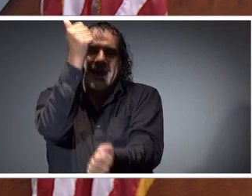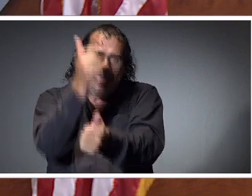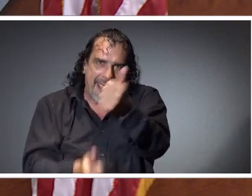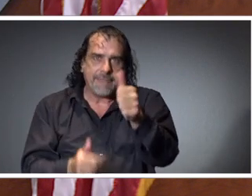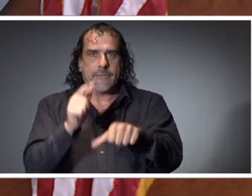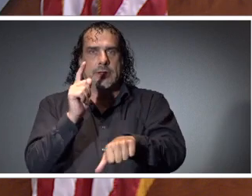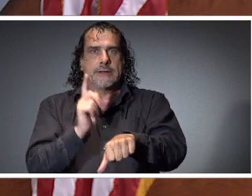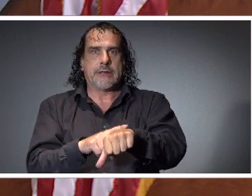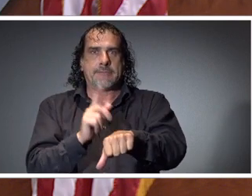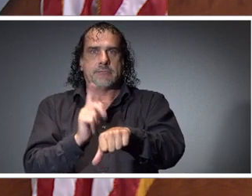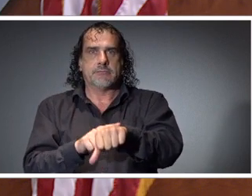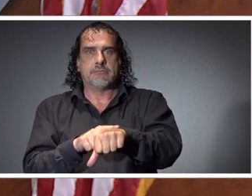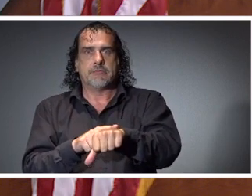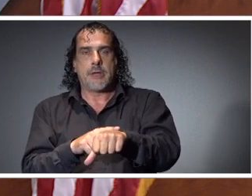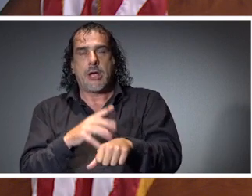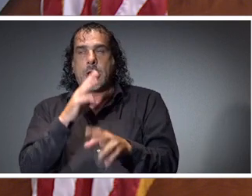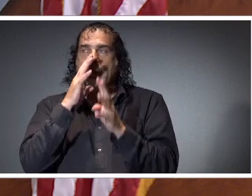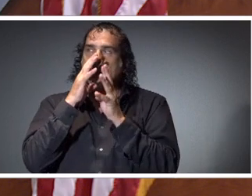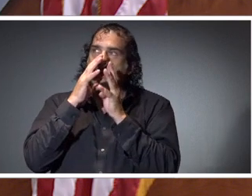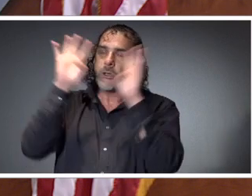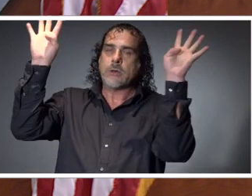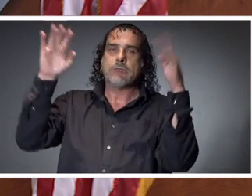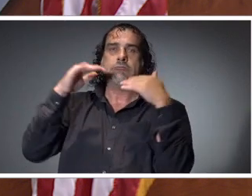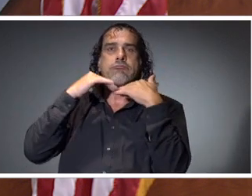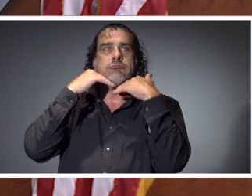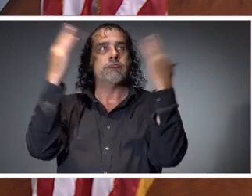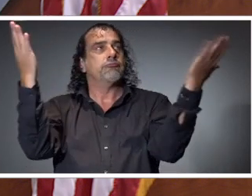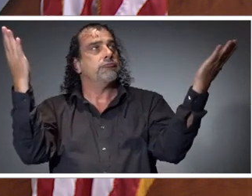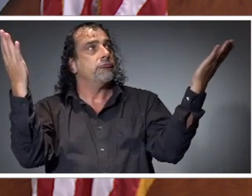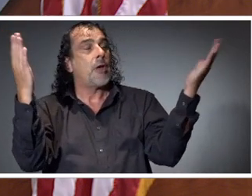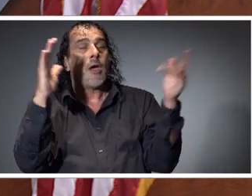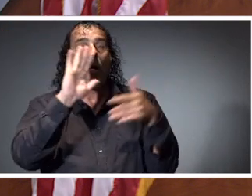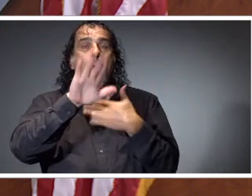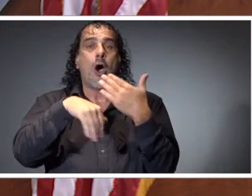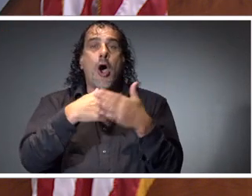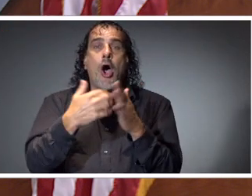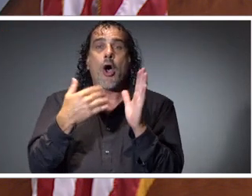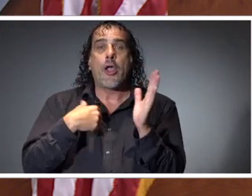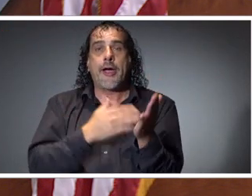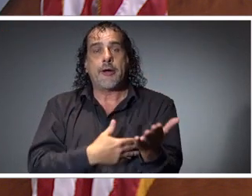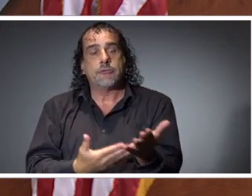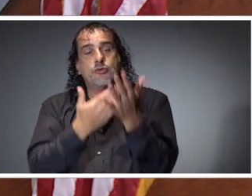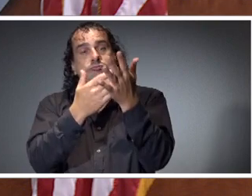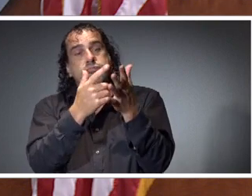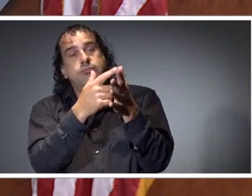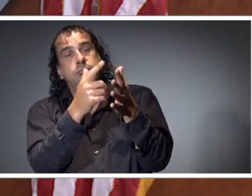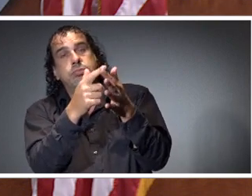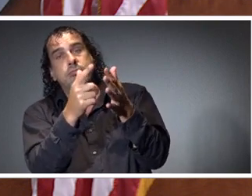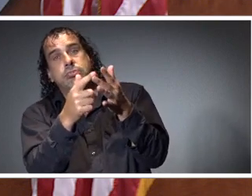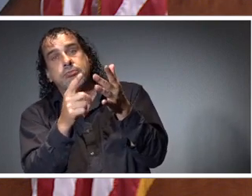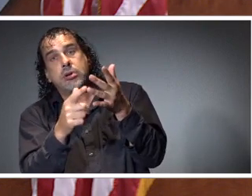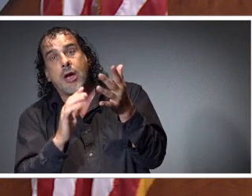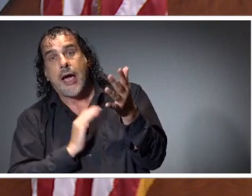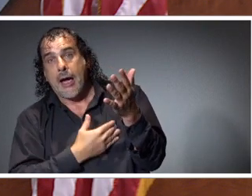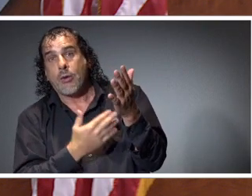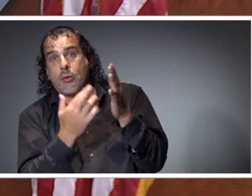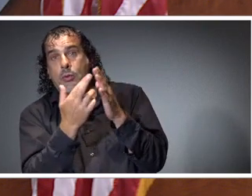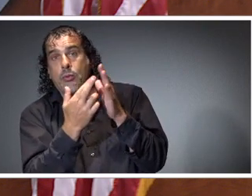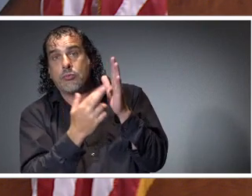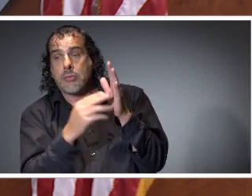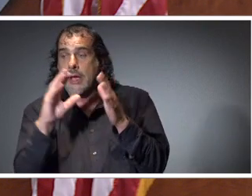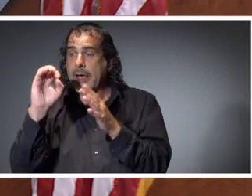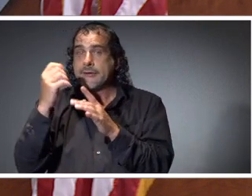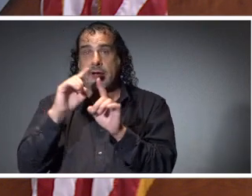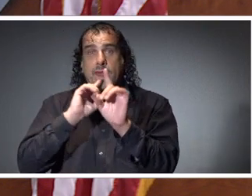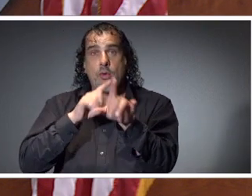Ignoring the rules, not paying attention to our suggestions, and in many instances, our executive orders